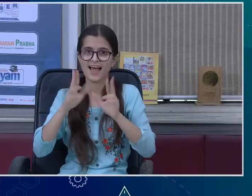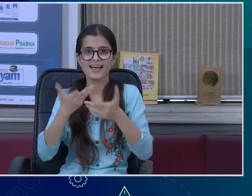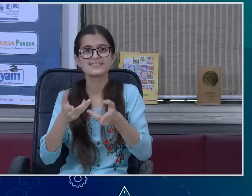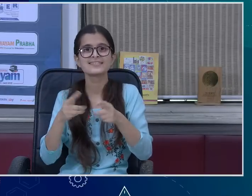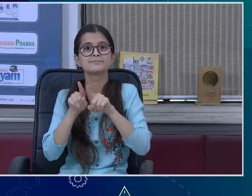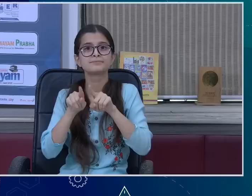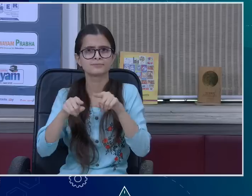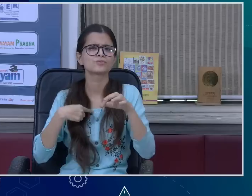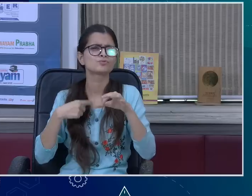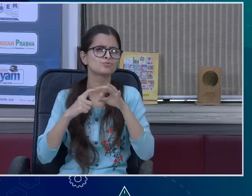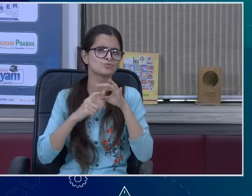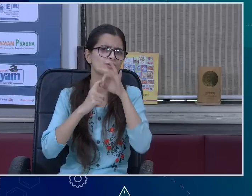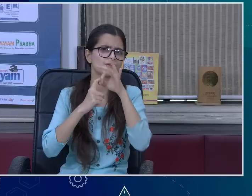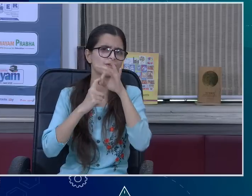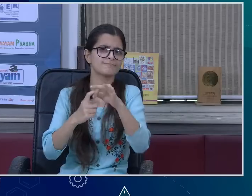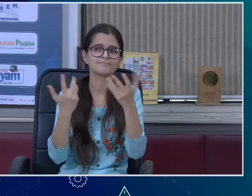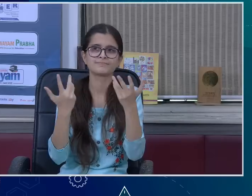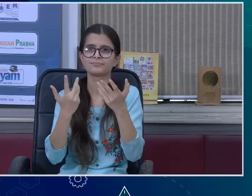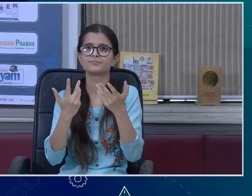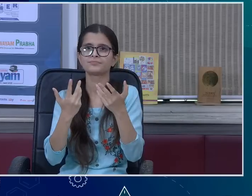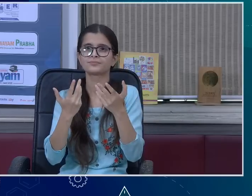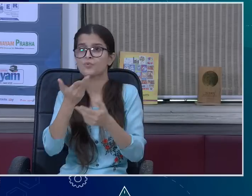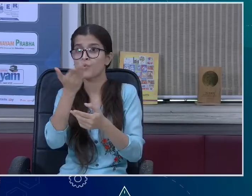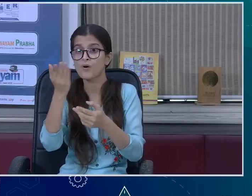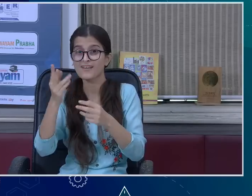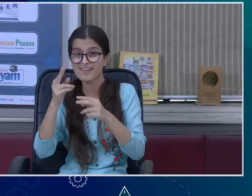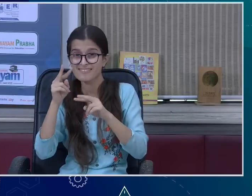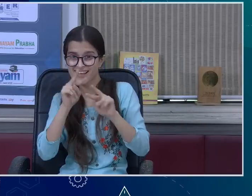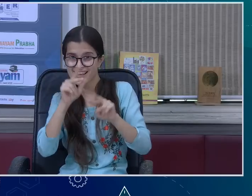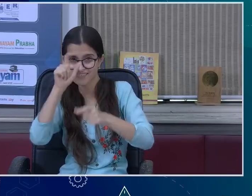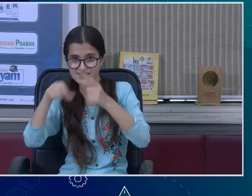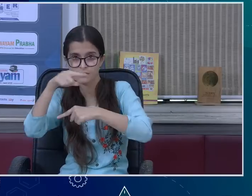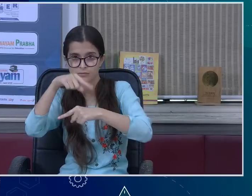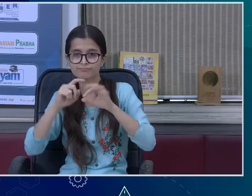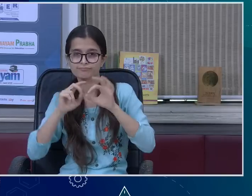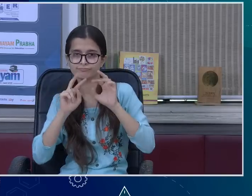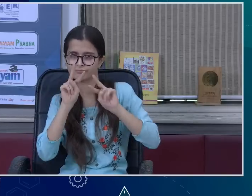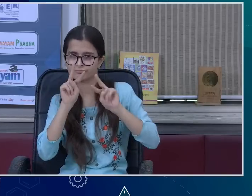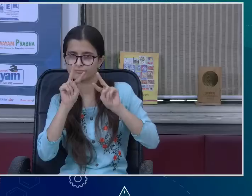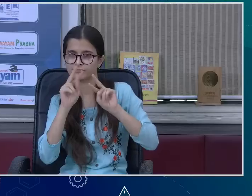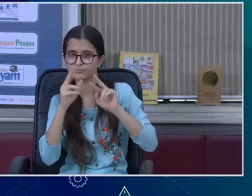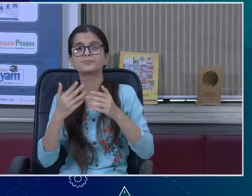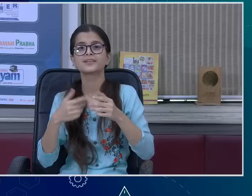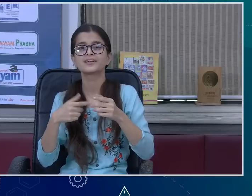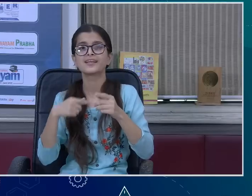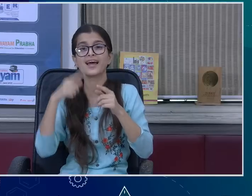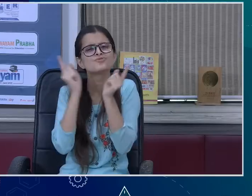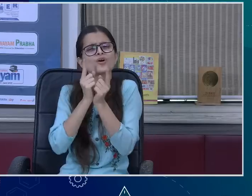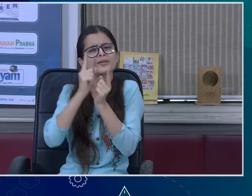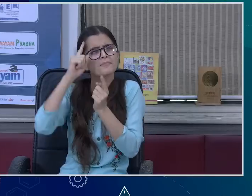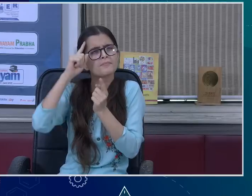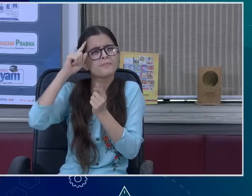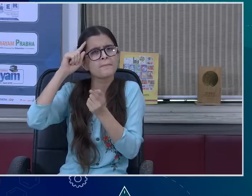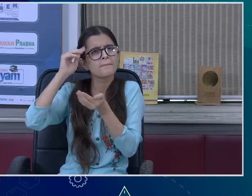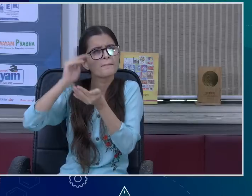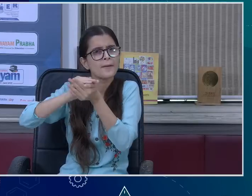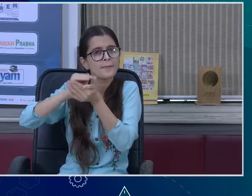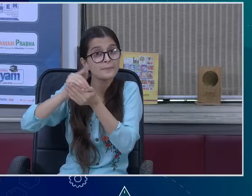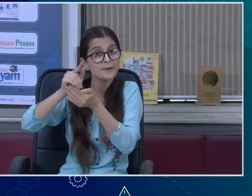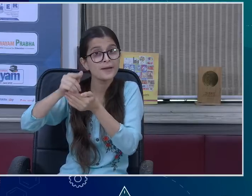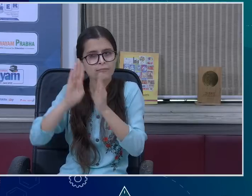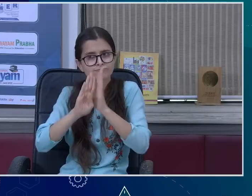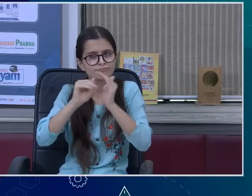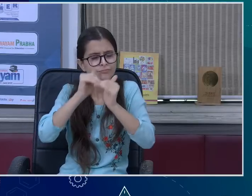question we have is from our viewer. He asked that how can short-term memory be improved who suffer from SLD?